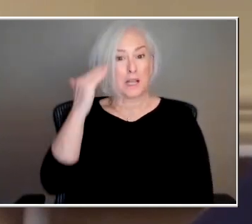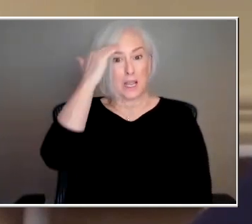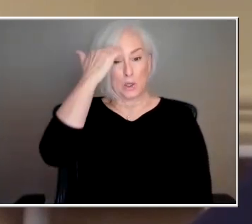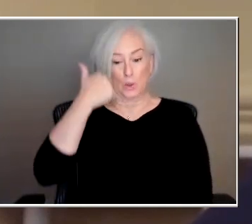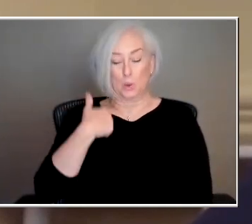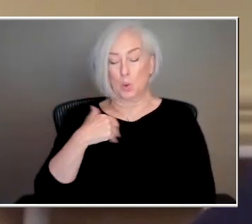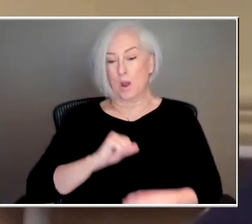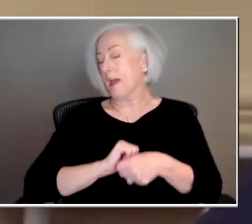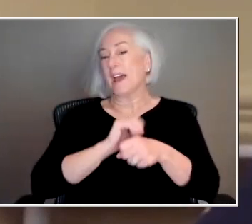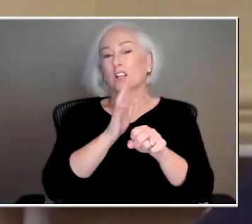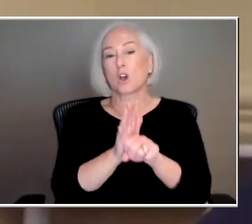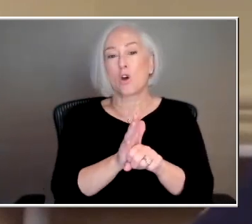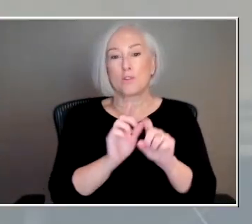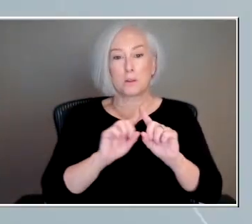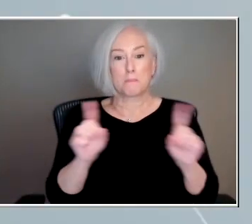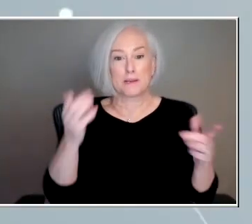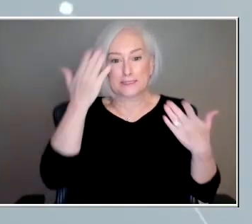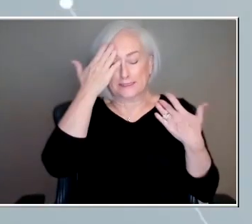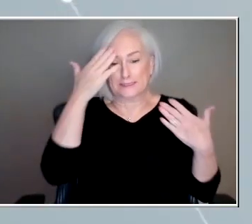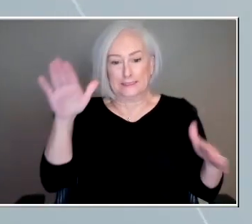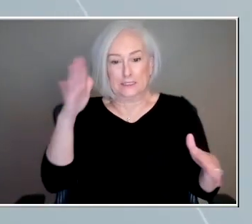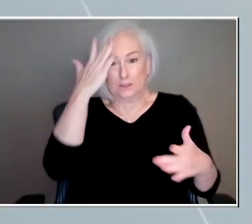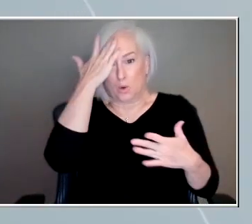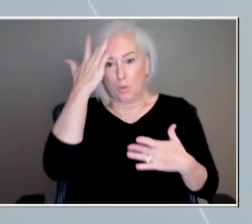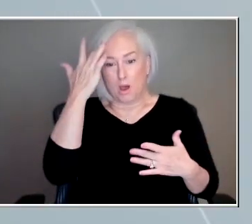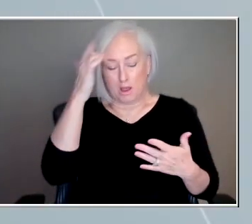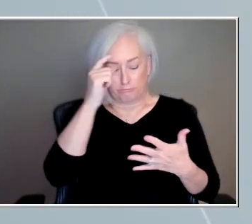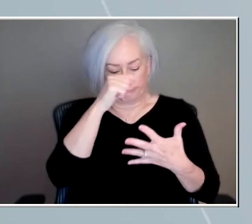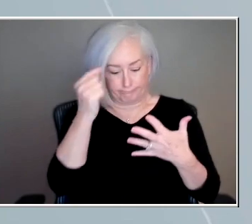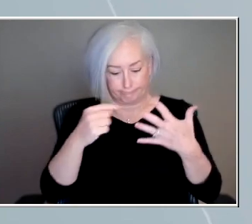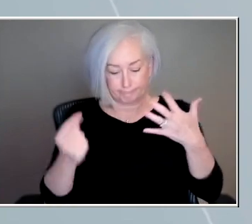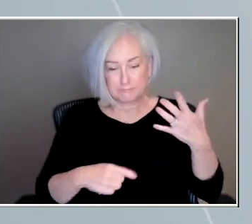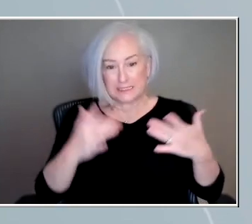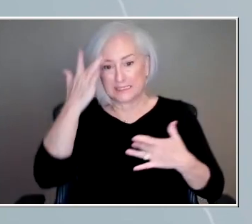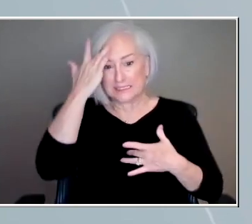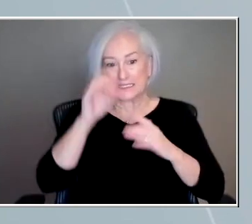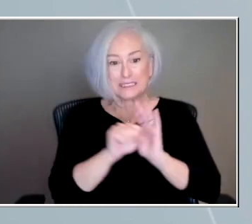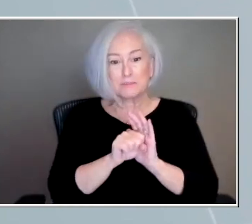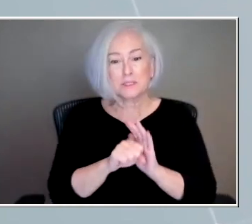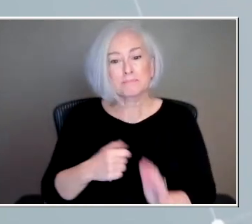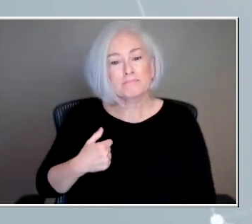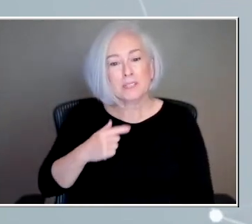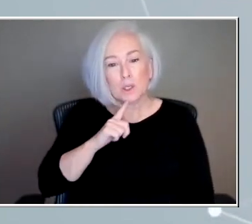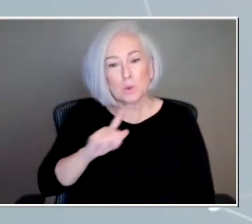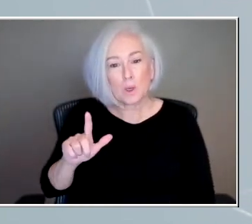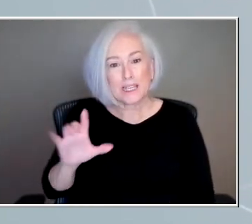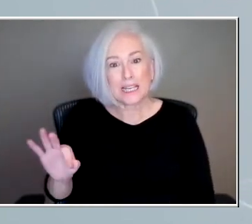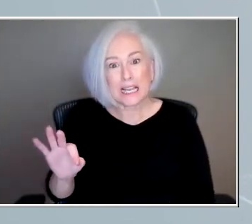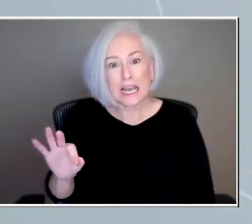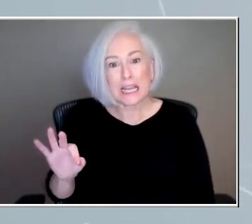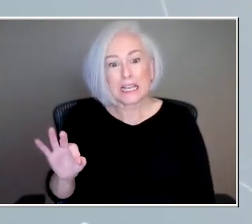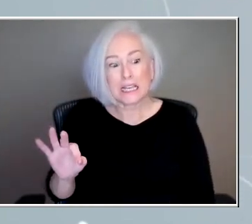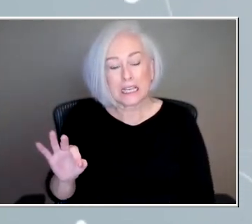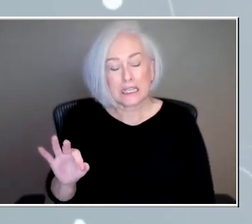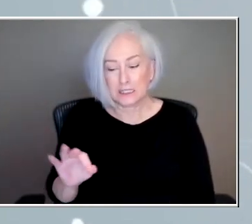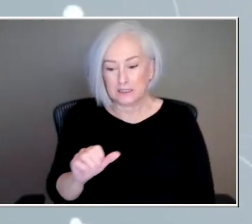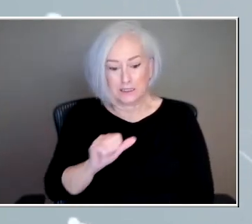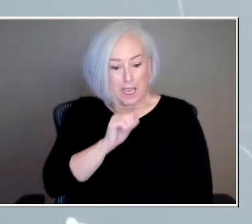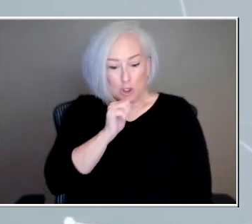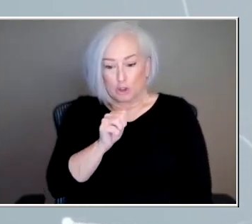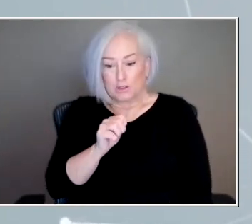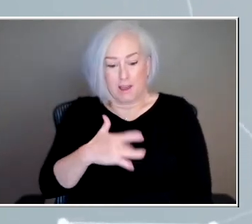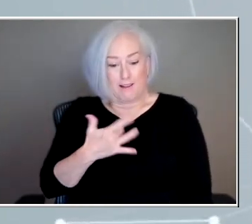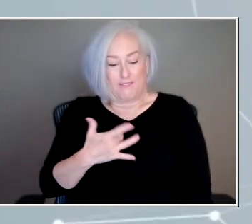why I was having all of these symptoms. 29 years old, I'd never had to be afraid that I might not wake up in the morning because I wasn't going to